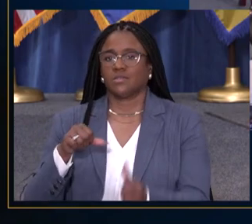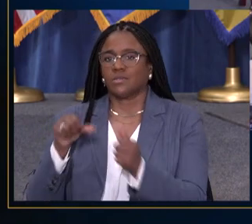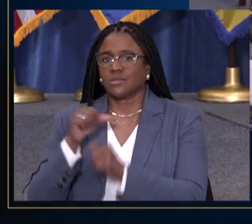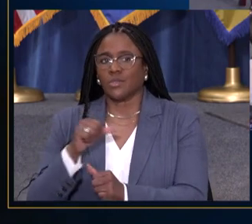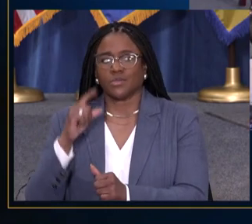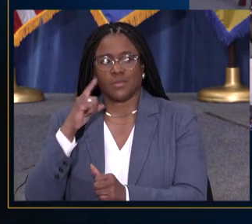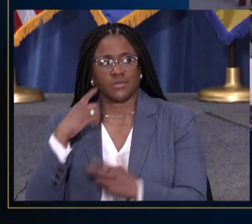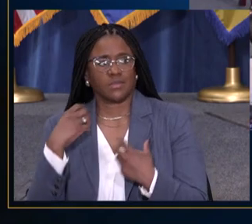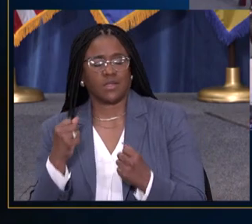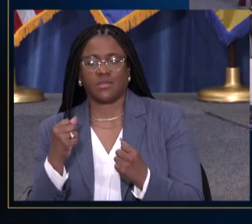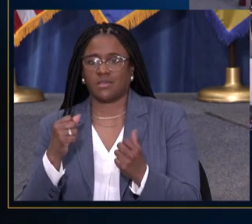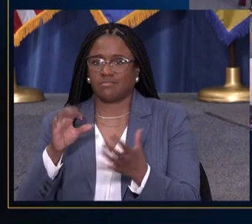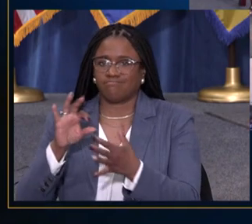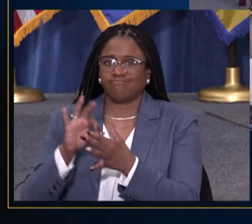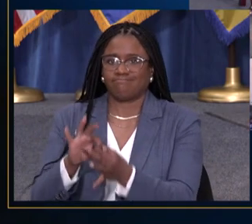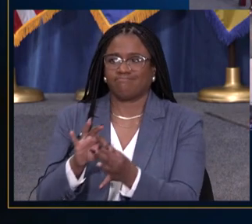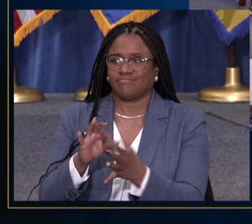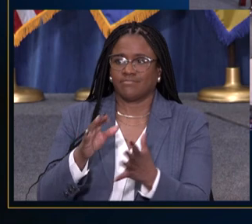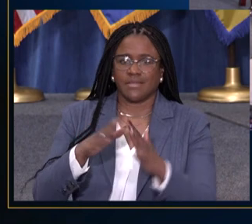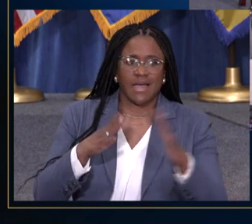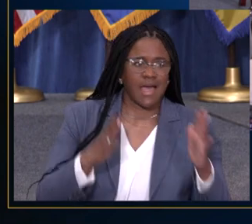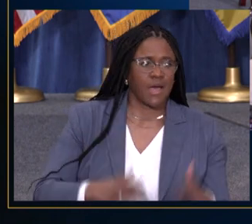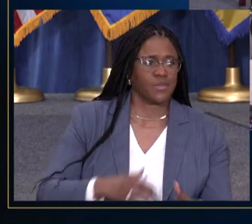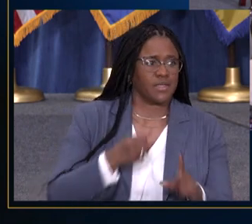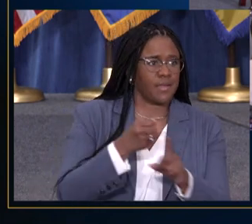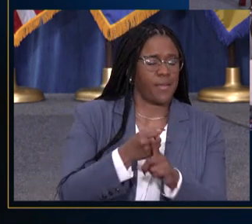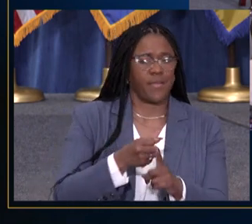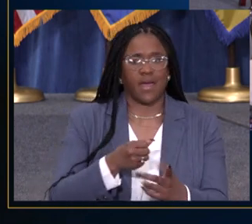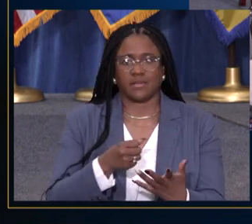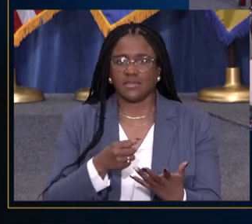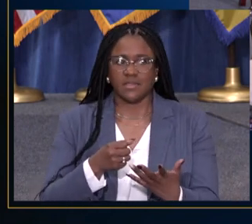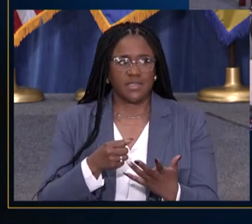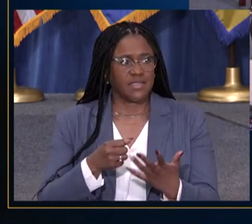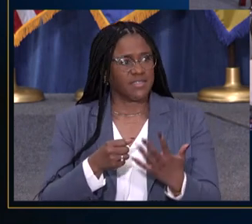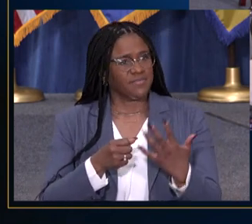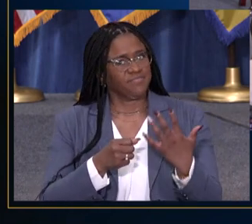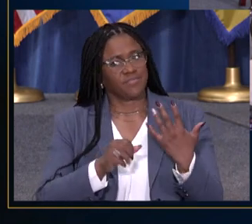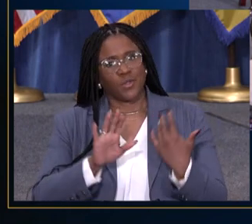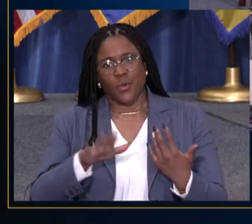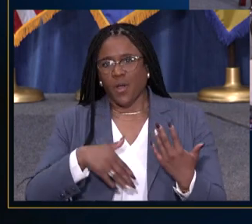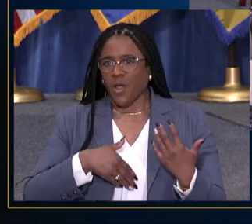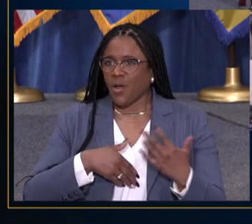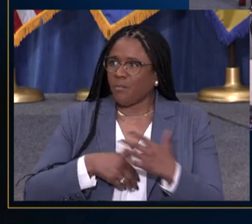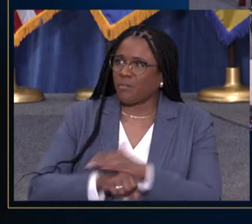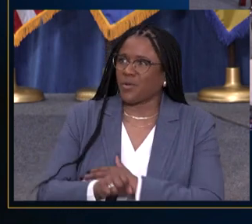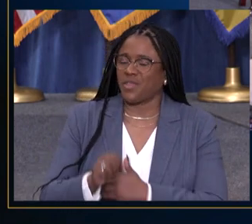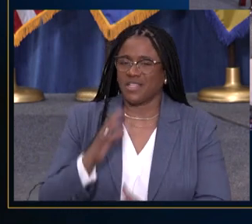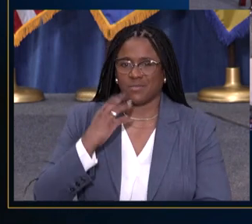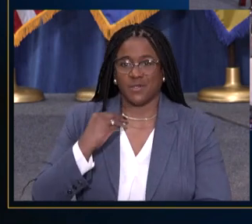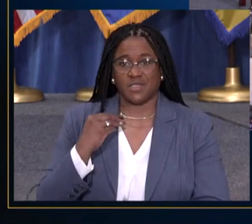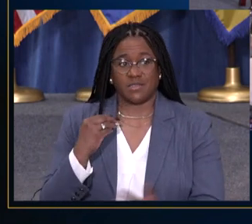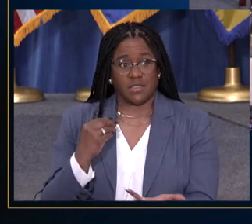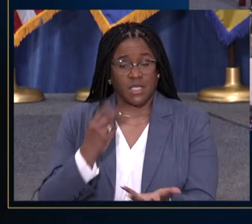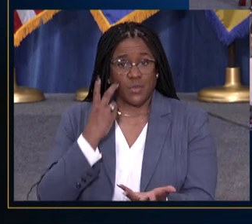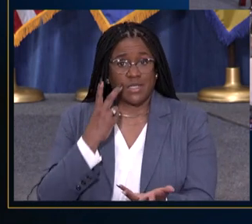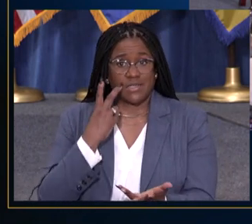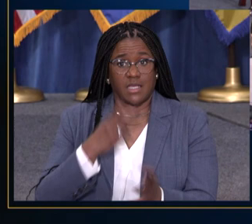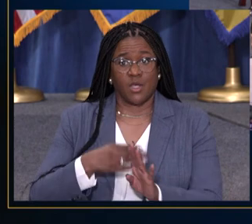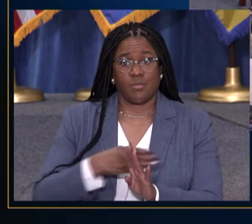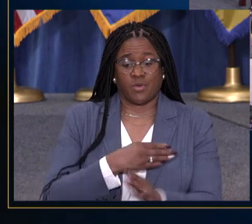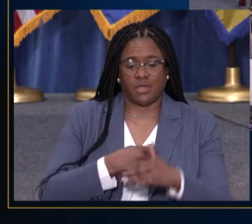bring, like we heard shared. Housing impacts your birthing experiences. When we look at the preterm birth